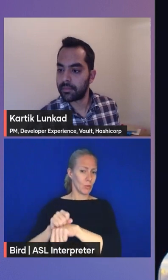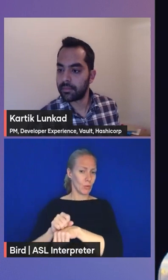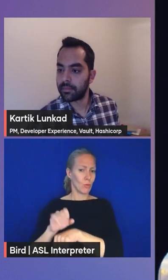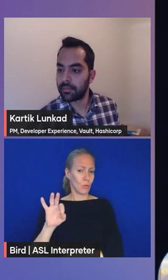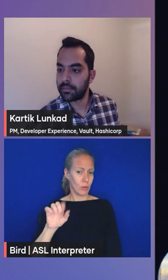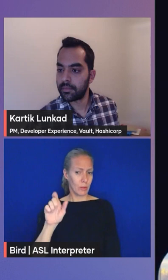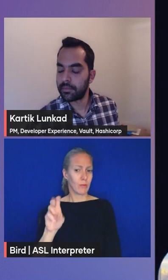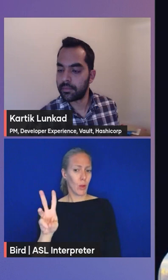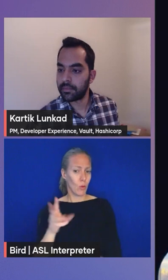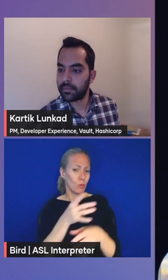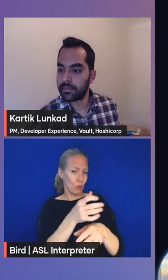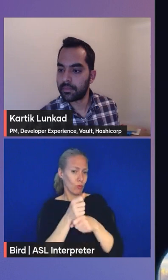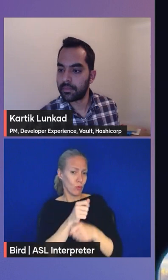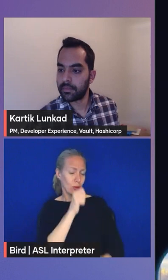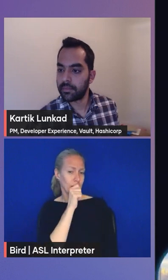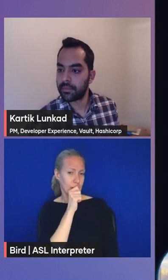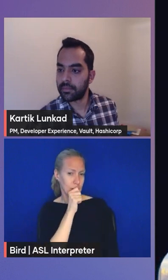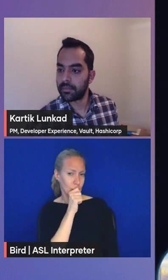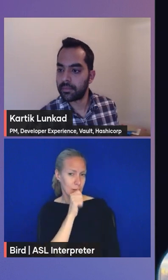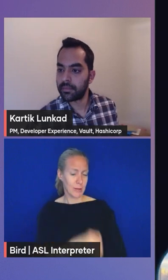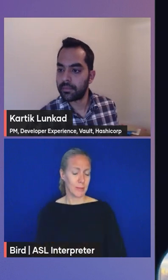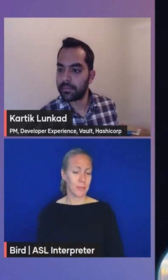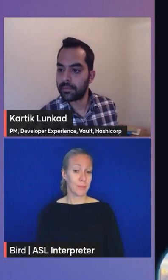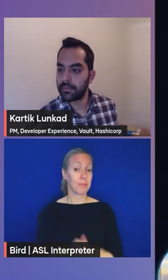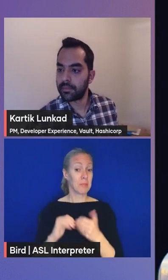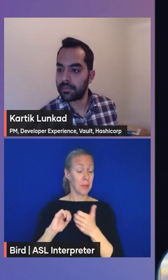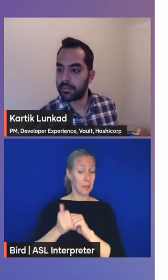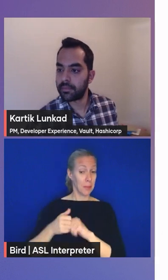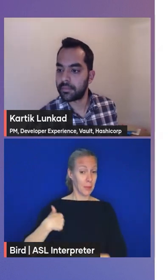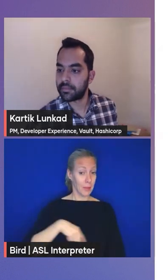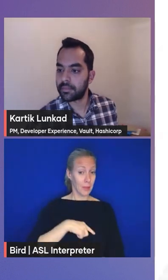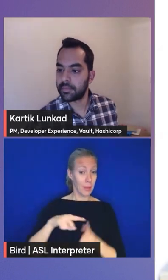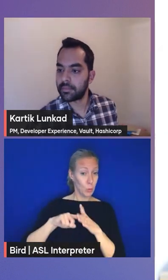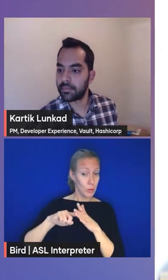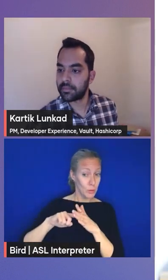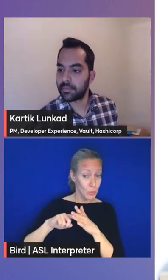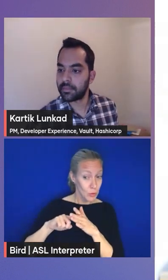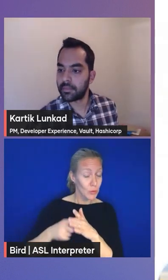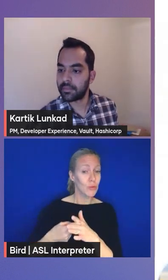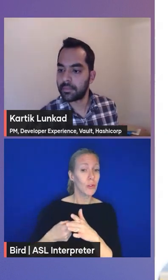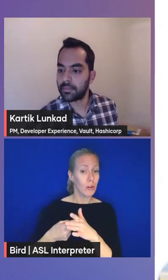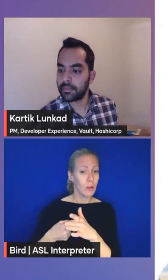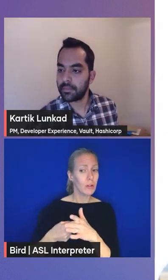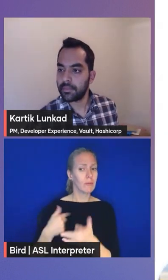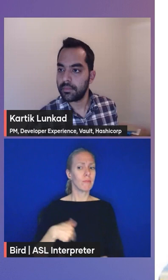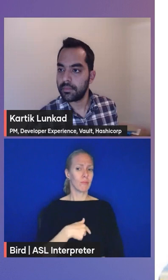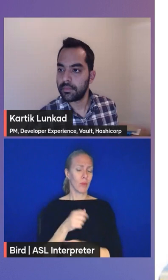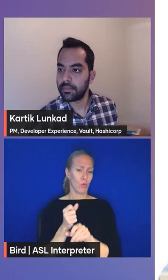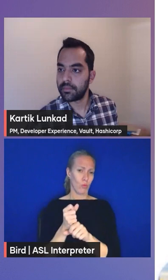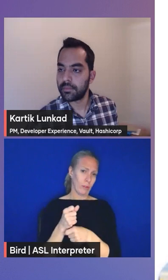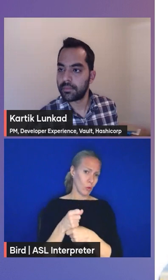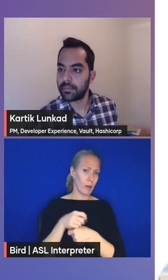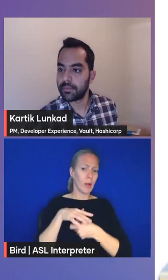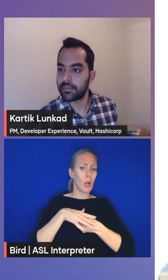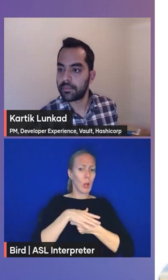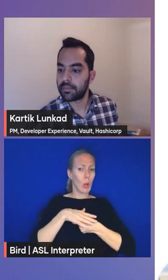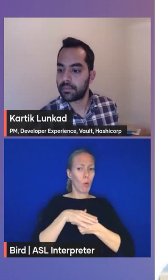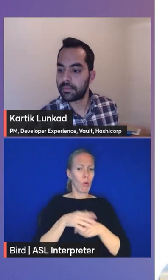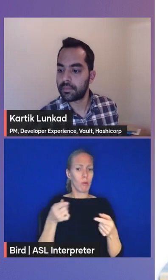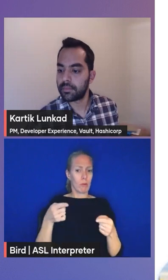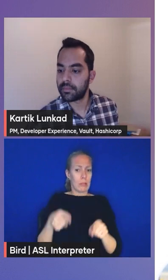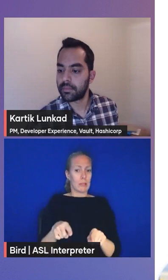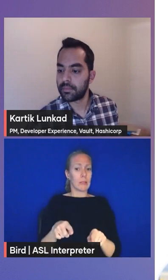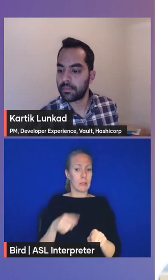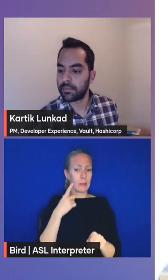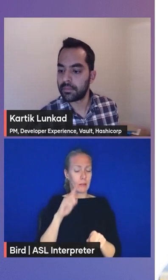Vault. And the way we can get started on that is we've created a local instance of Vault server